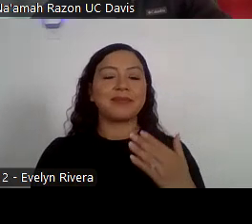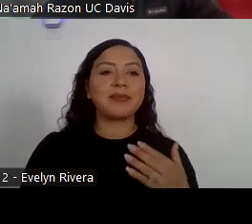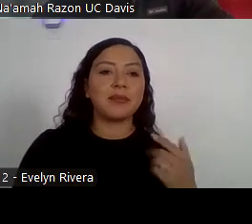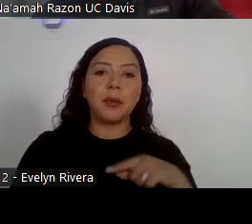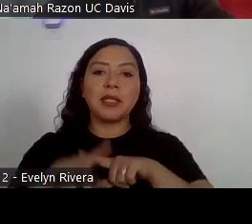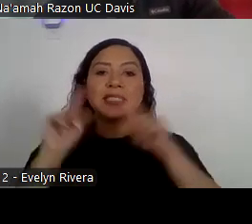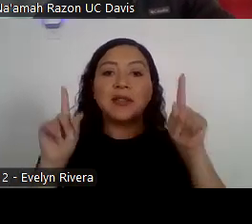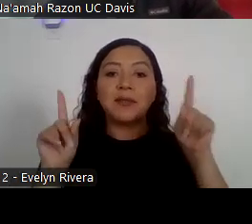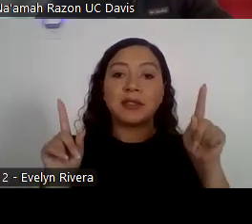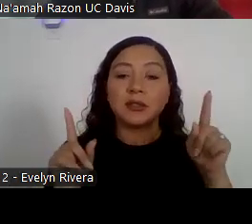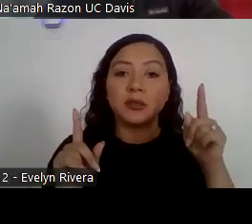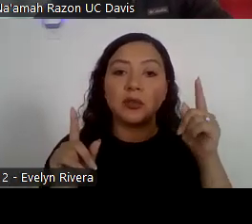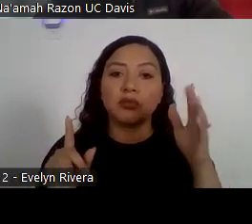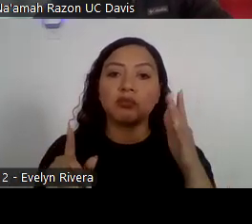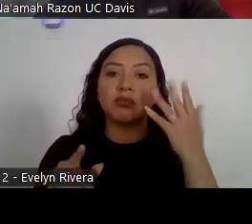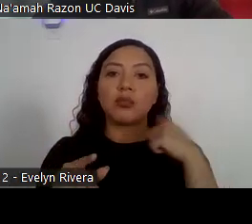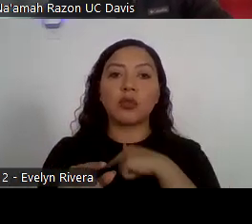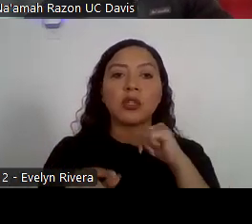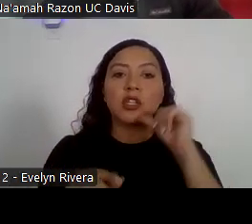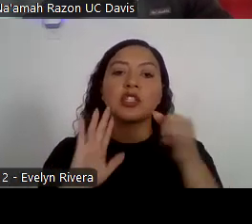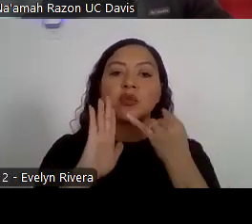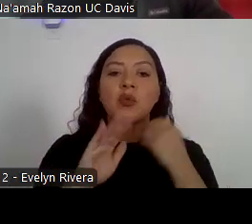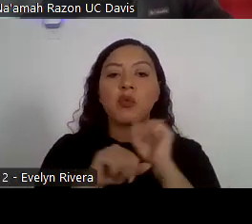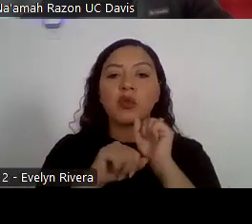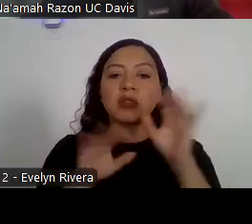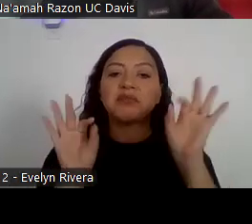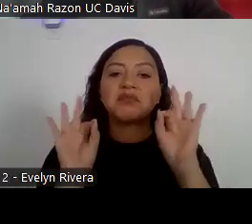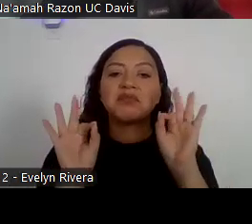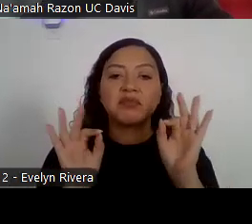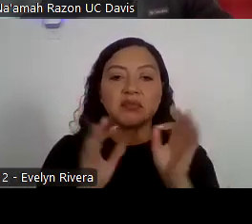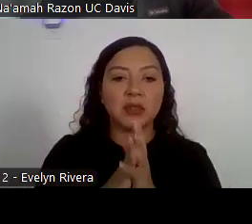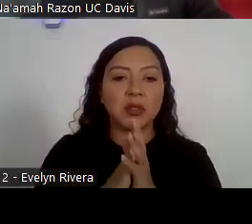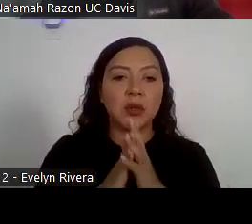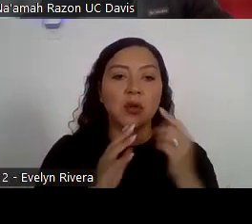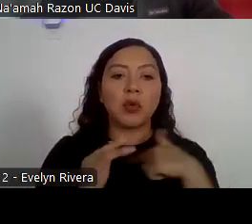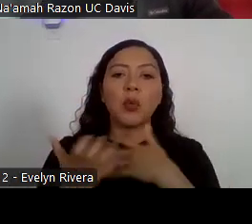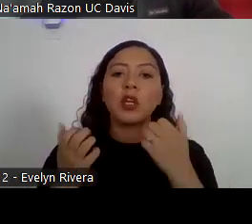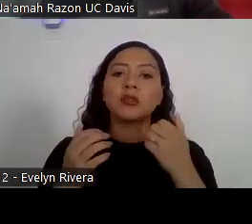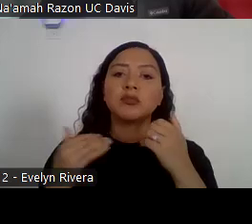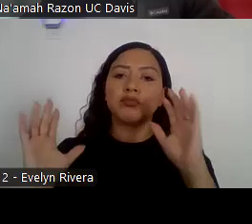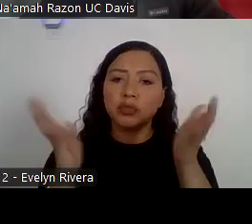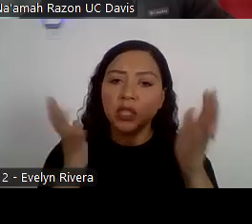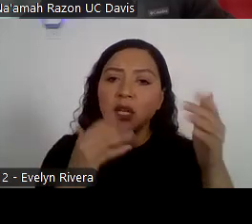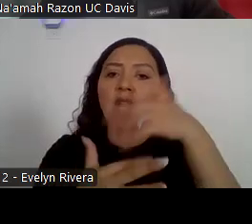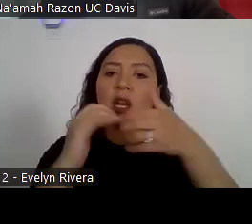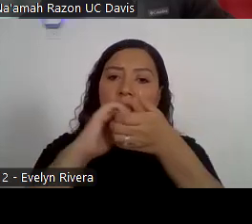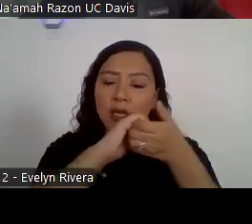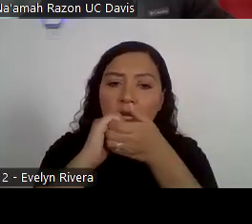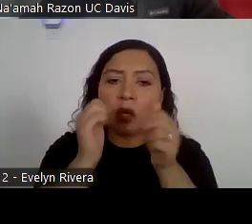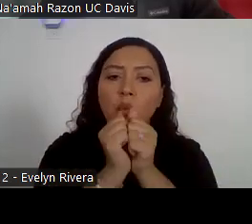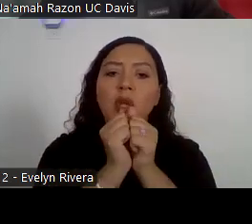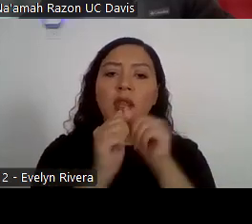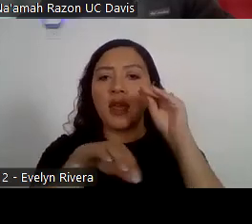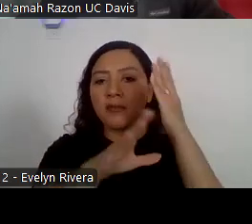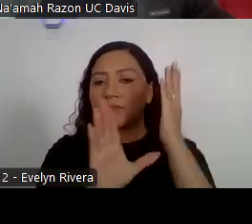want this work to just exist in an academic vacuum. We're really hoping to engage with communities, engage with advisory boards. We have